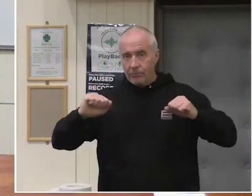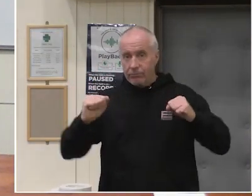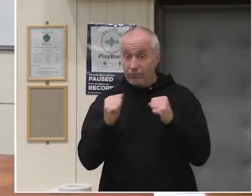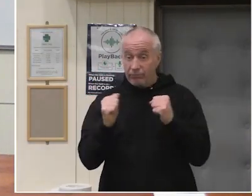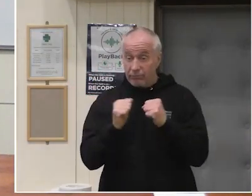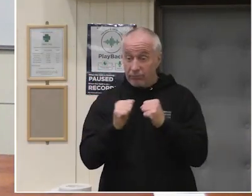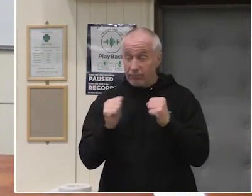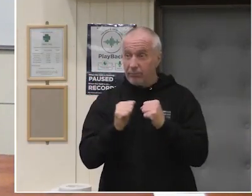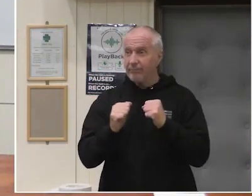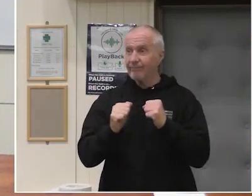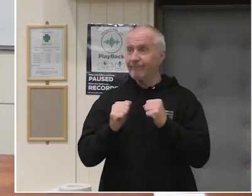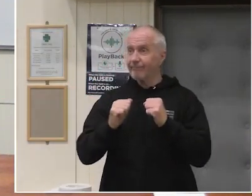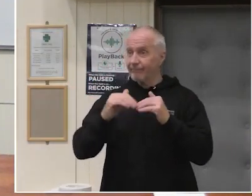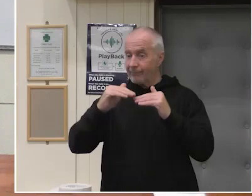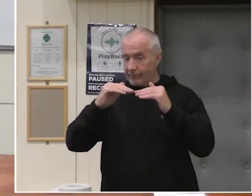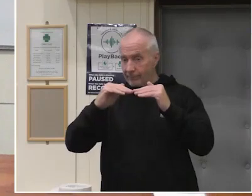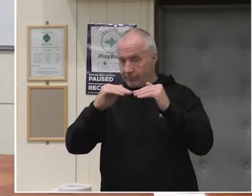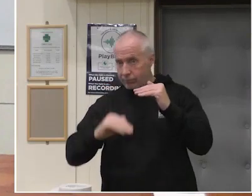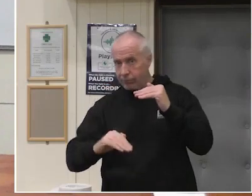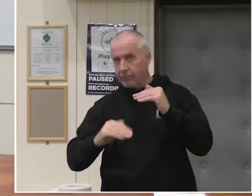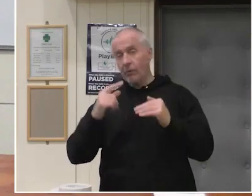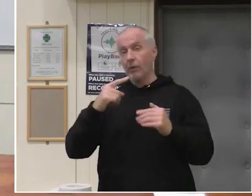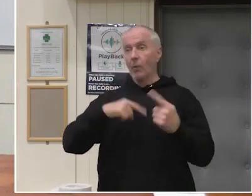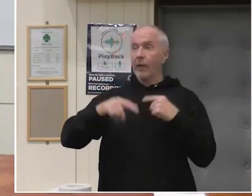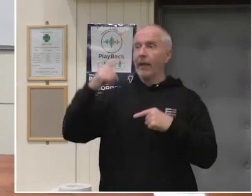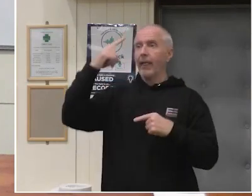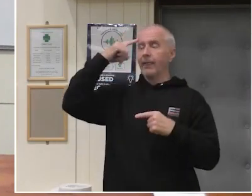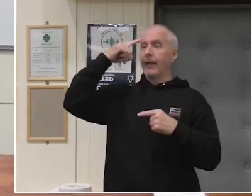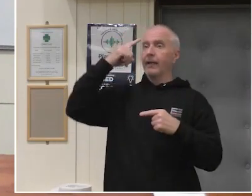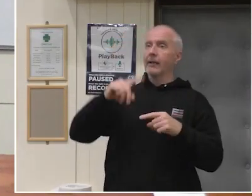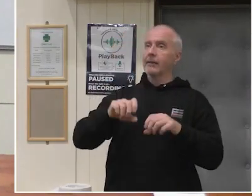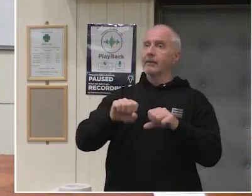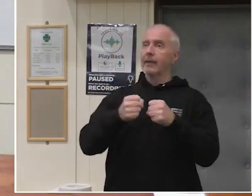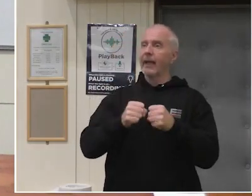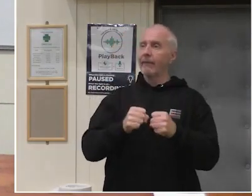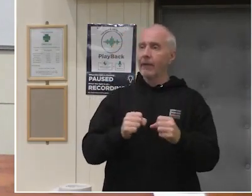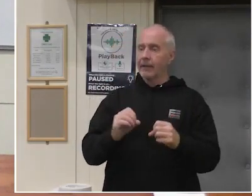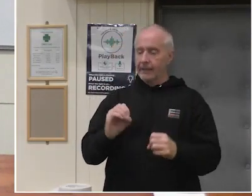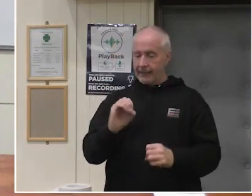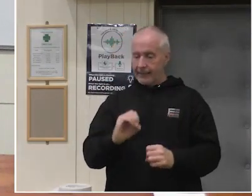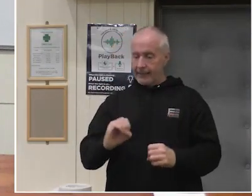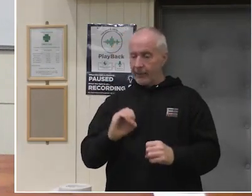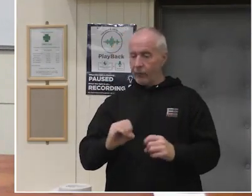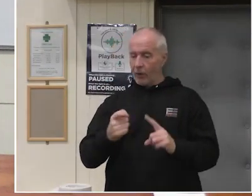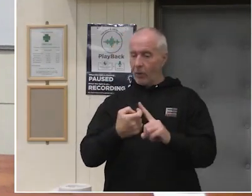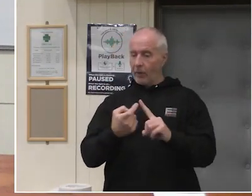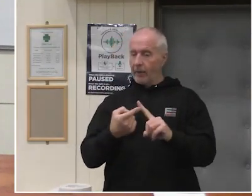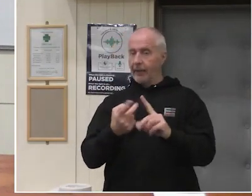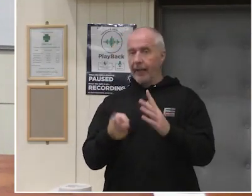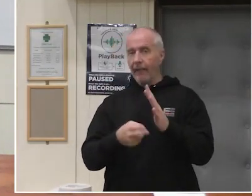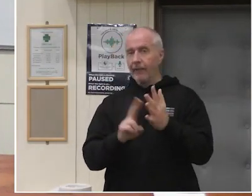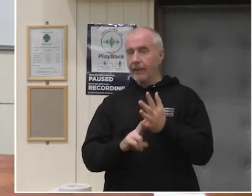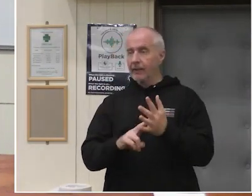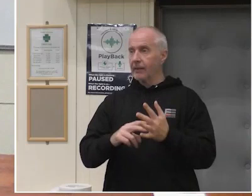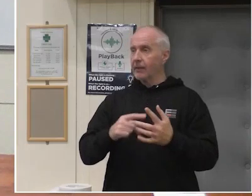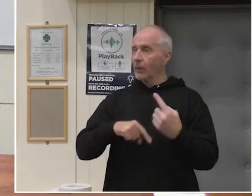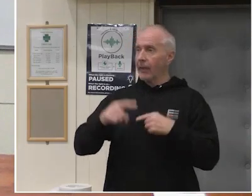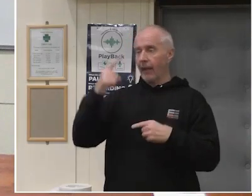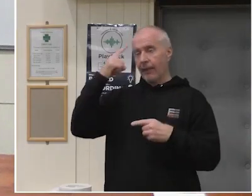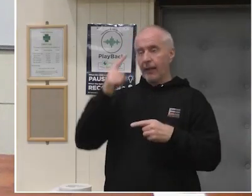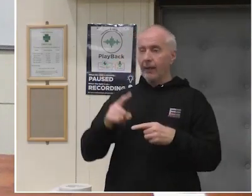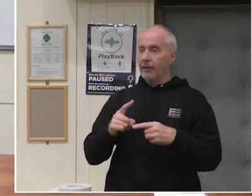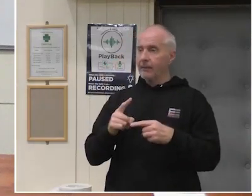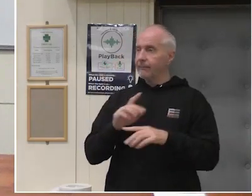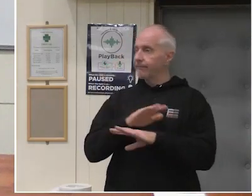breaks to an extent. If you get all the way down to 0 Kelvin, in theory, things have no energy at all.